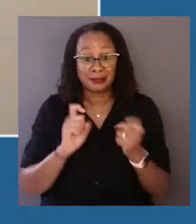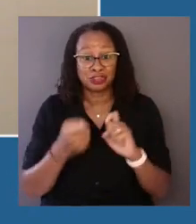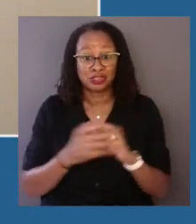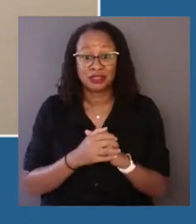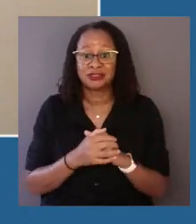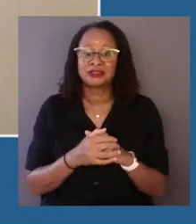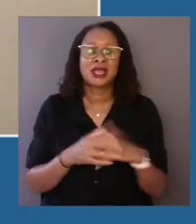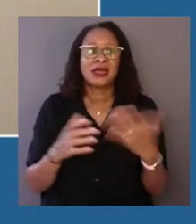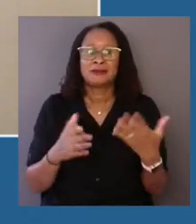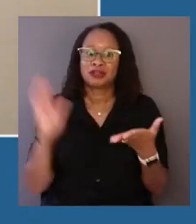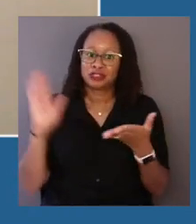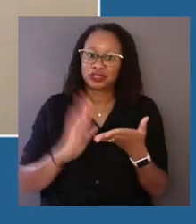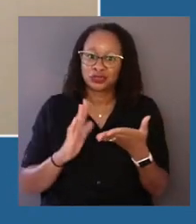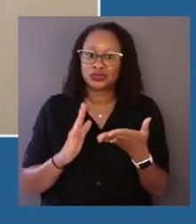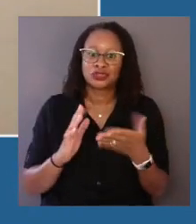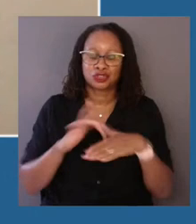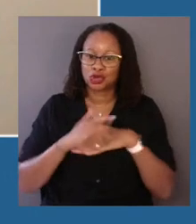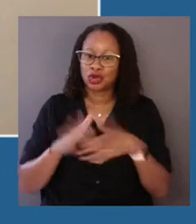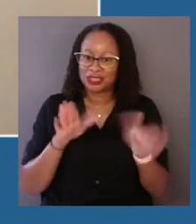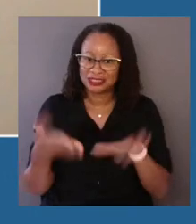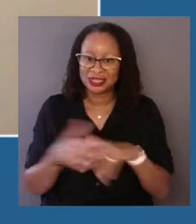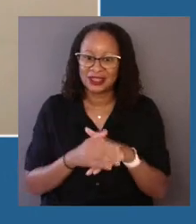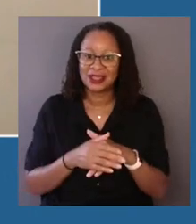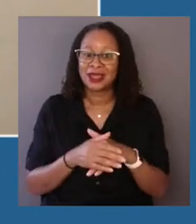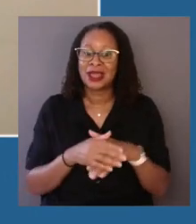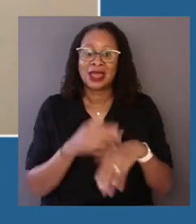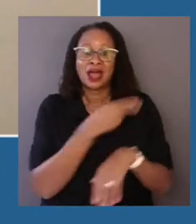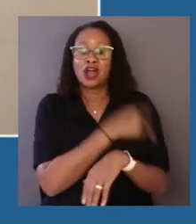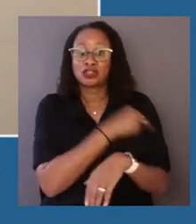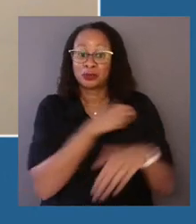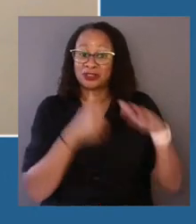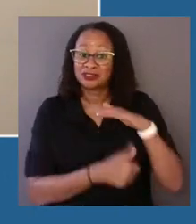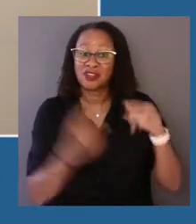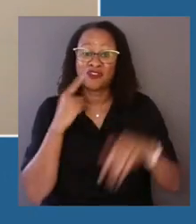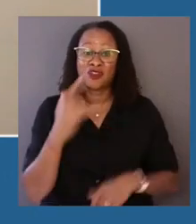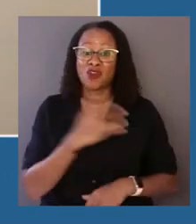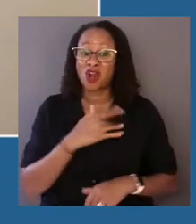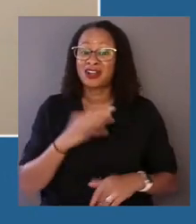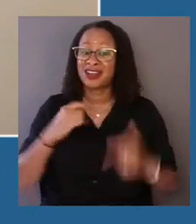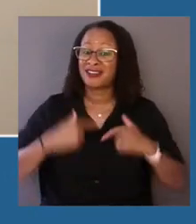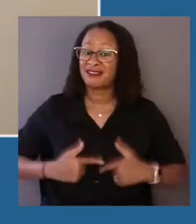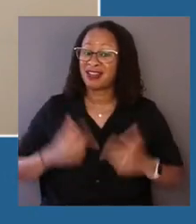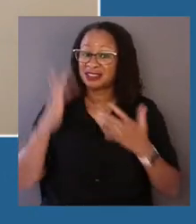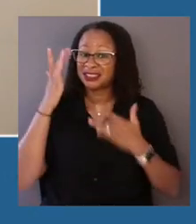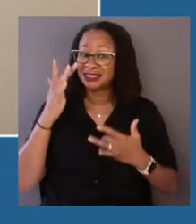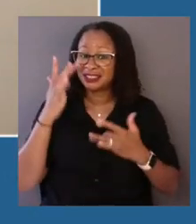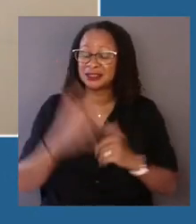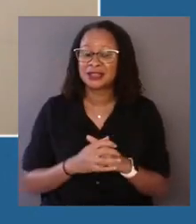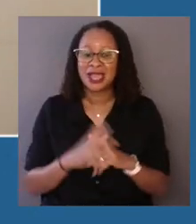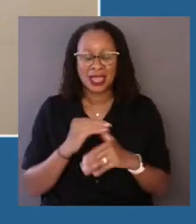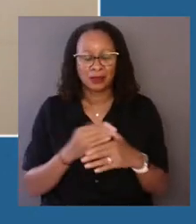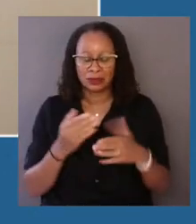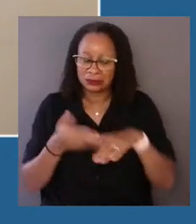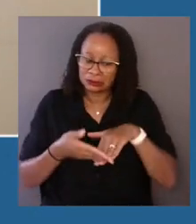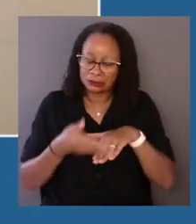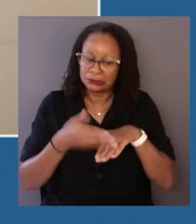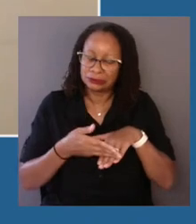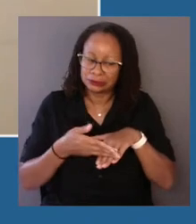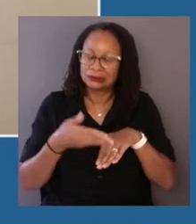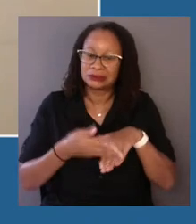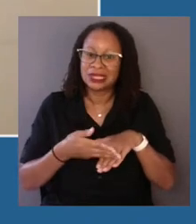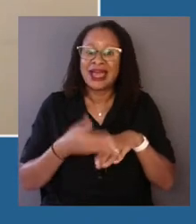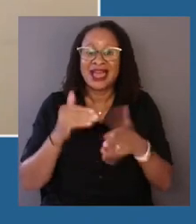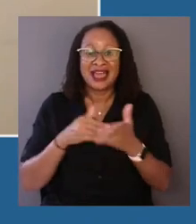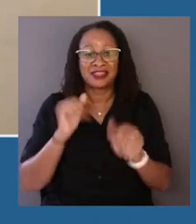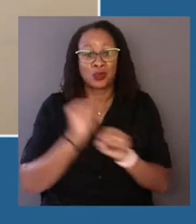deaths, hospital admissions from cardiovascular and lung disease. And we're chipping away at the work every year, knowing